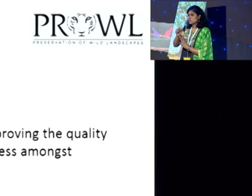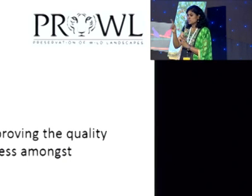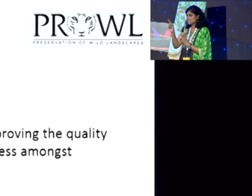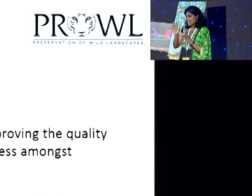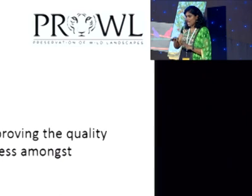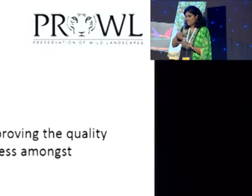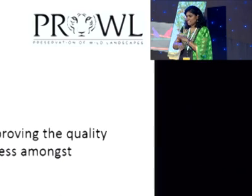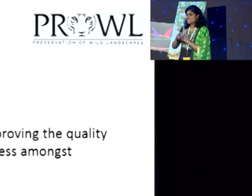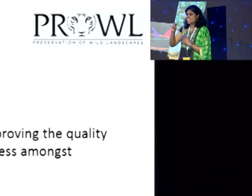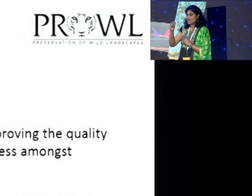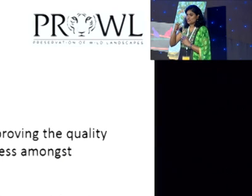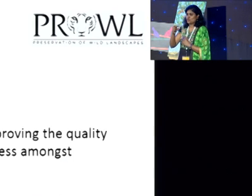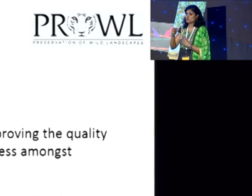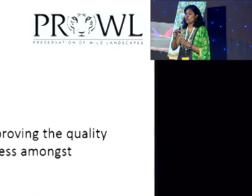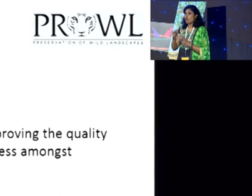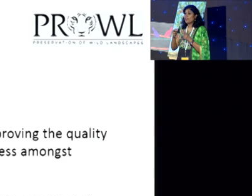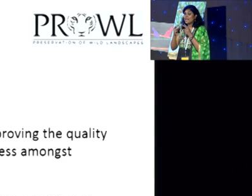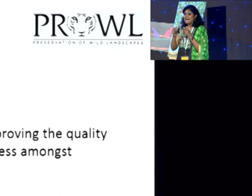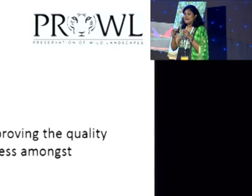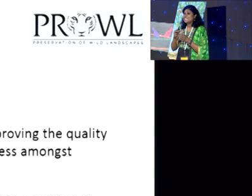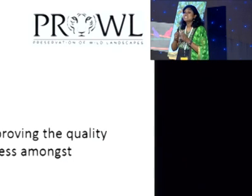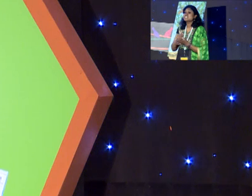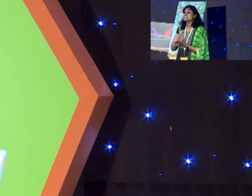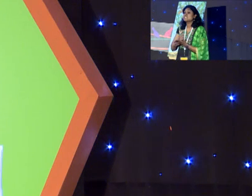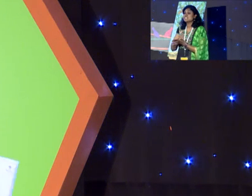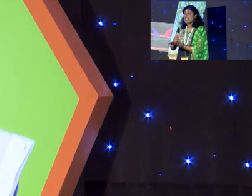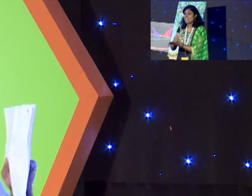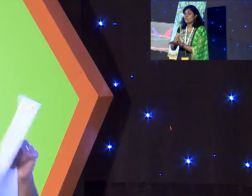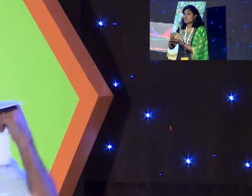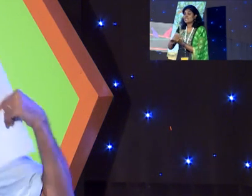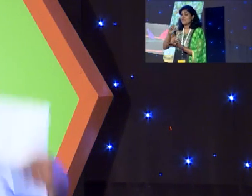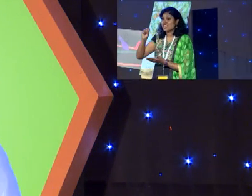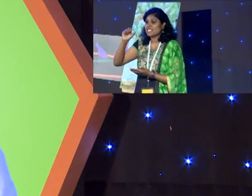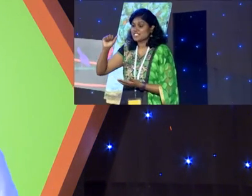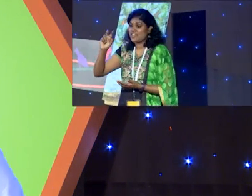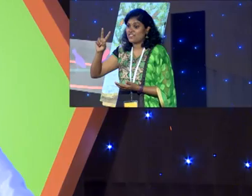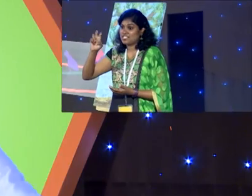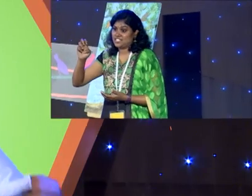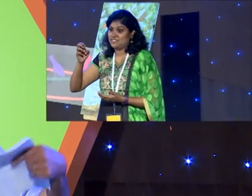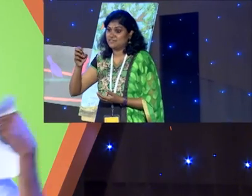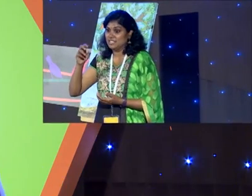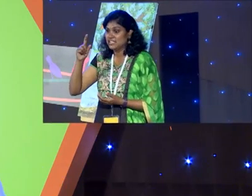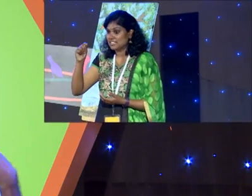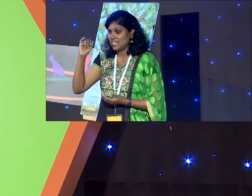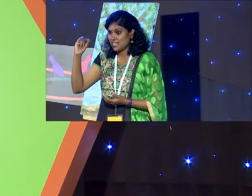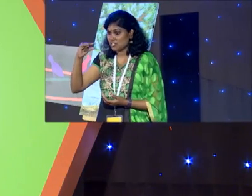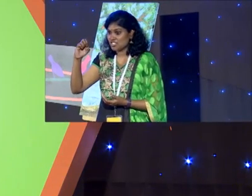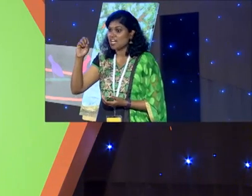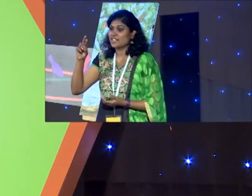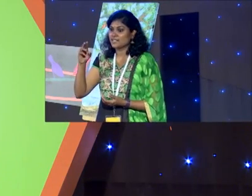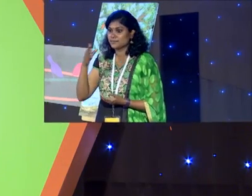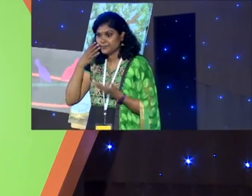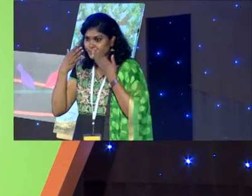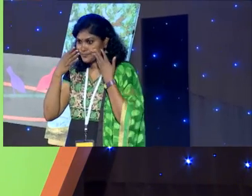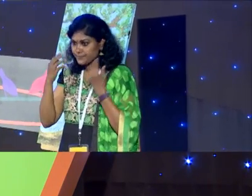the Tiger" on everywhere. Save the tiger, save the tiger. But what really is it that we need to save